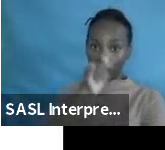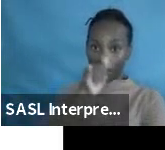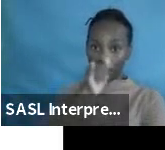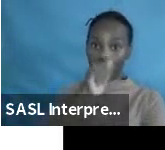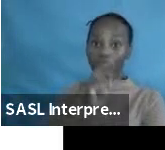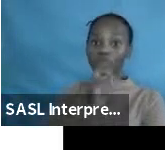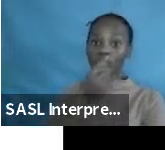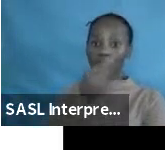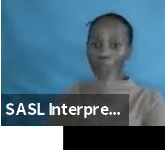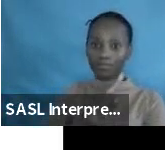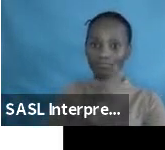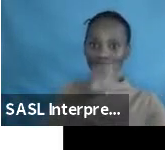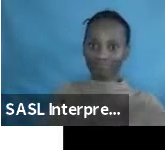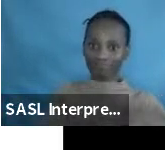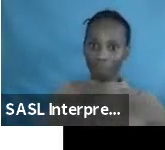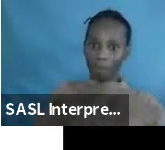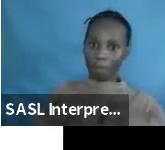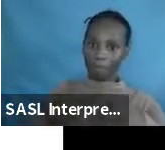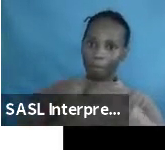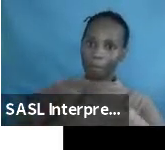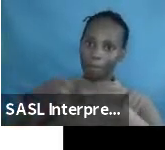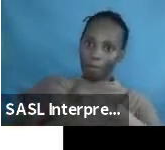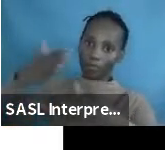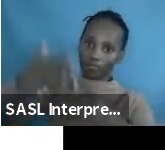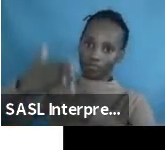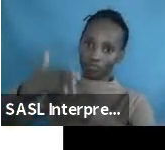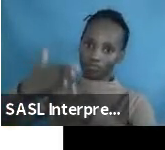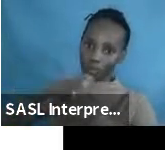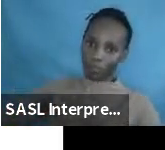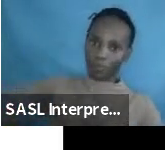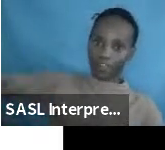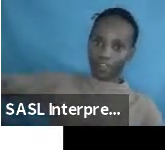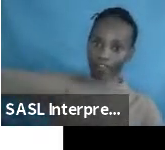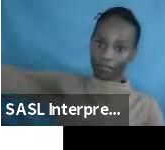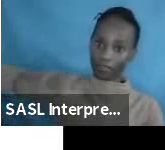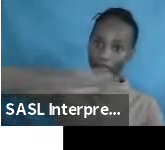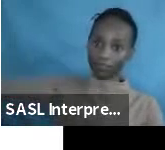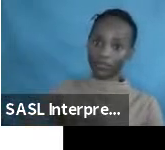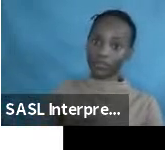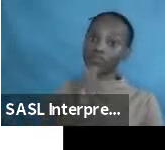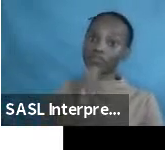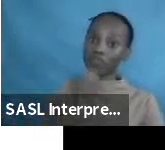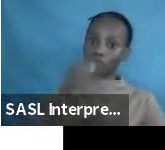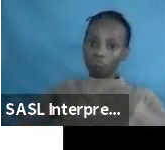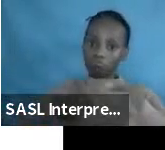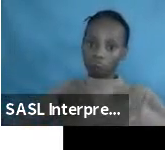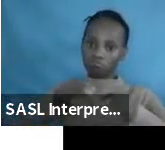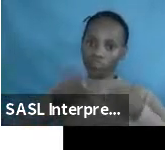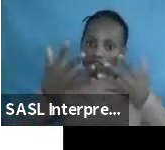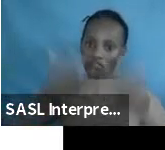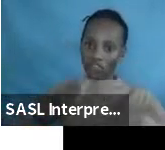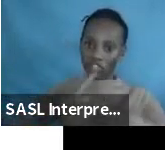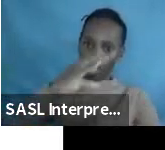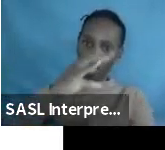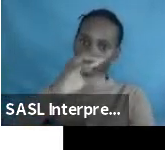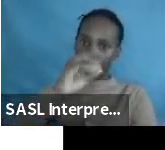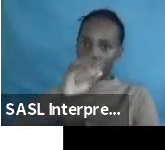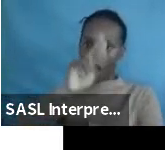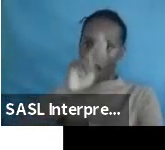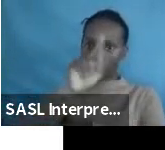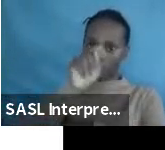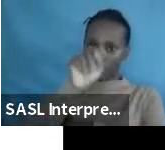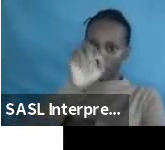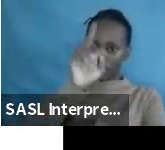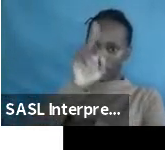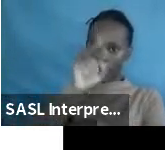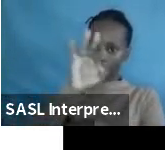in the environment. Of course, I've already defined what counterfeits are. I'm not going to go into a lot